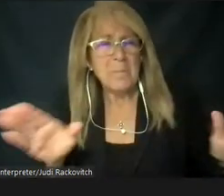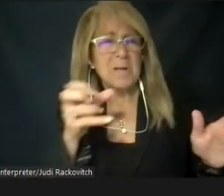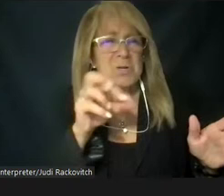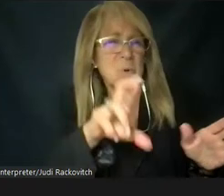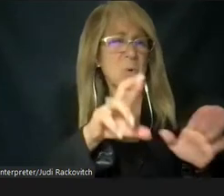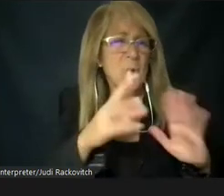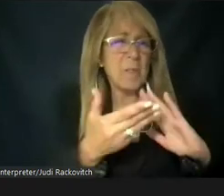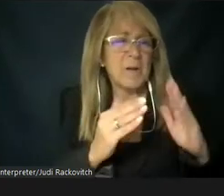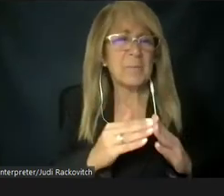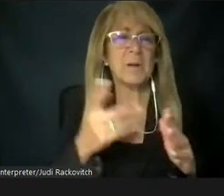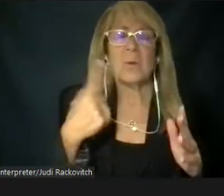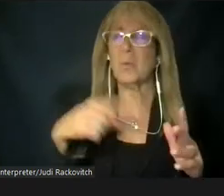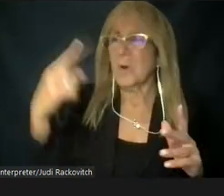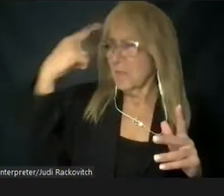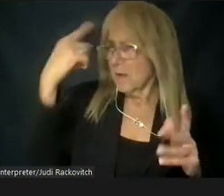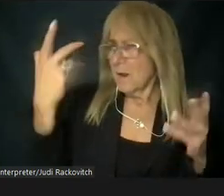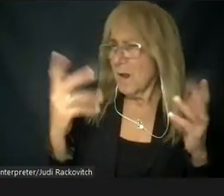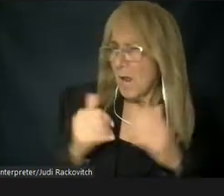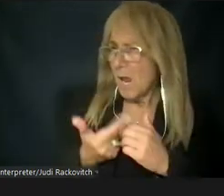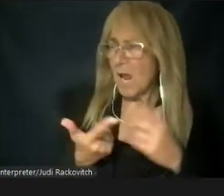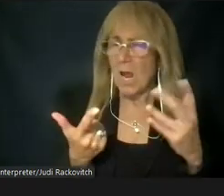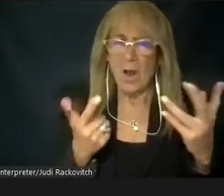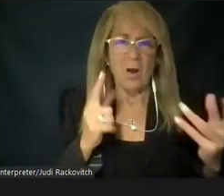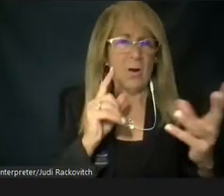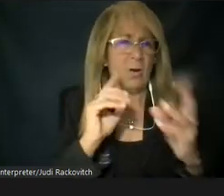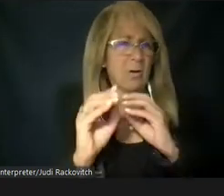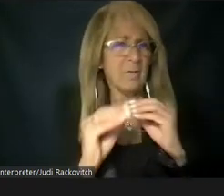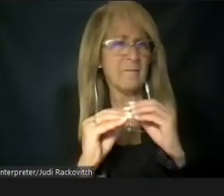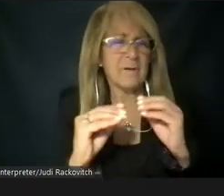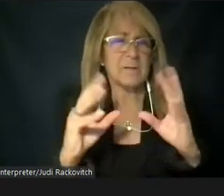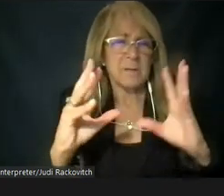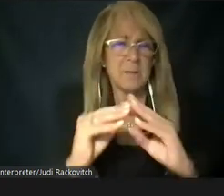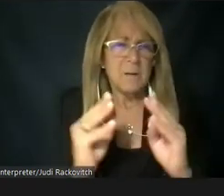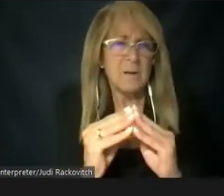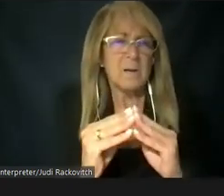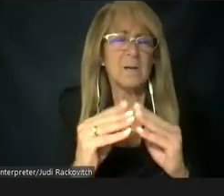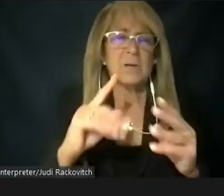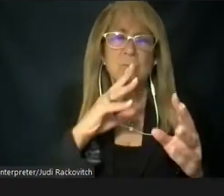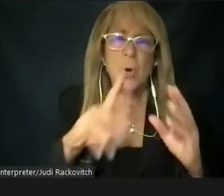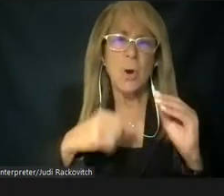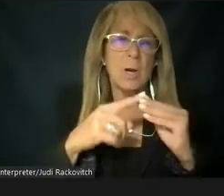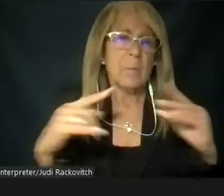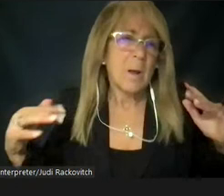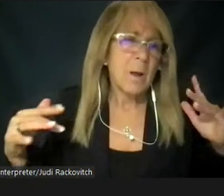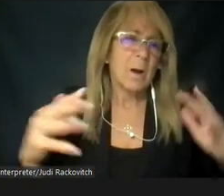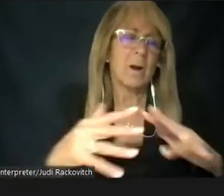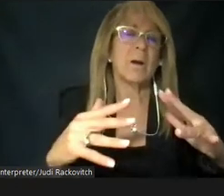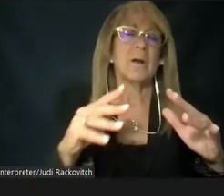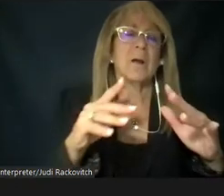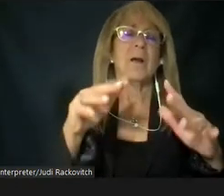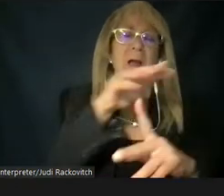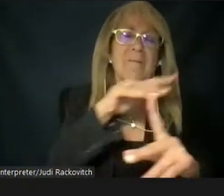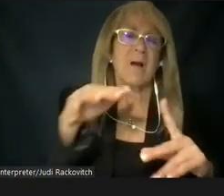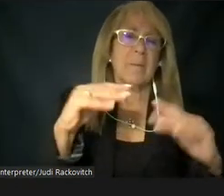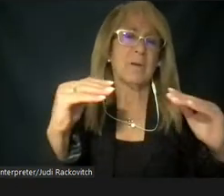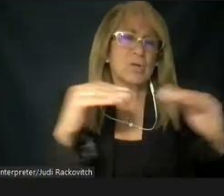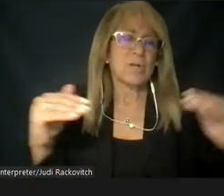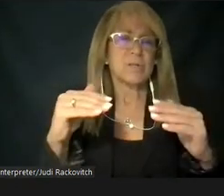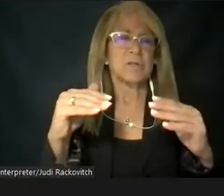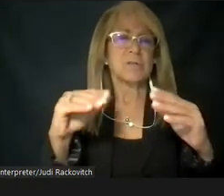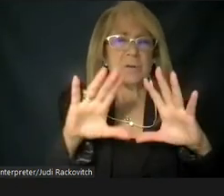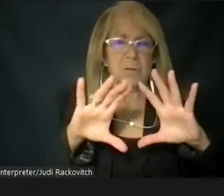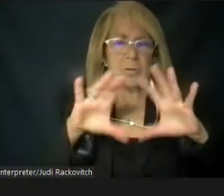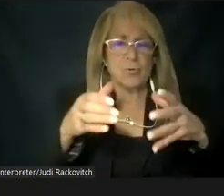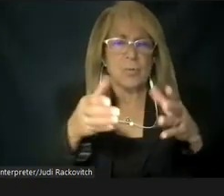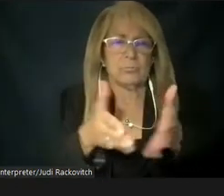for those adverse effects of the project, as well as potentially offsetting benefits to the affected environmental justice populations. Again, there is